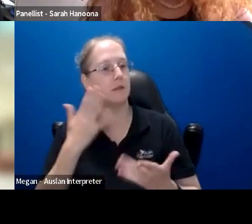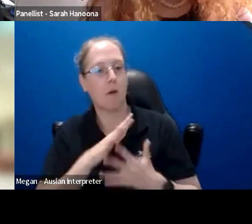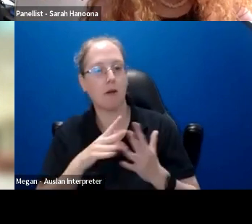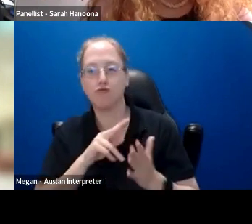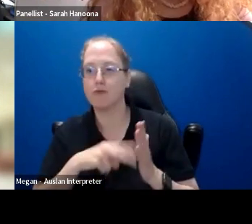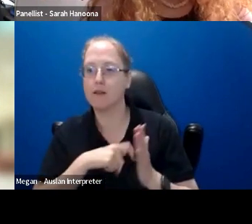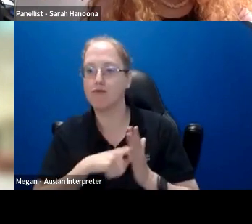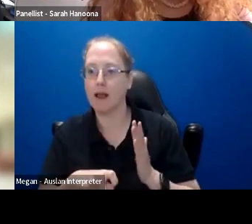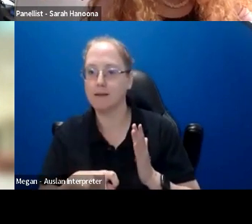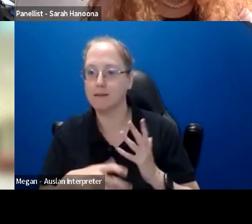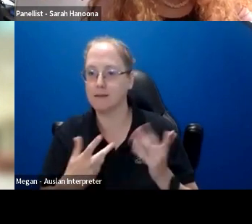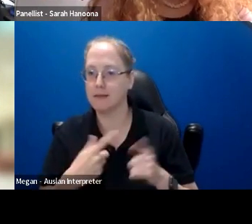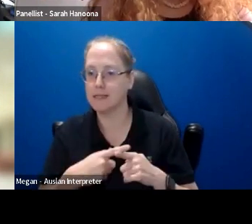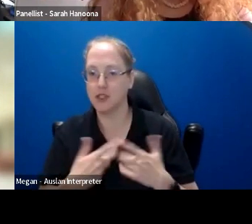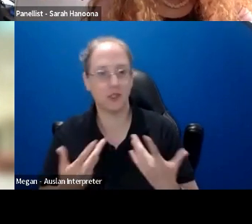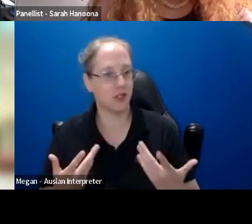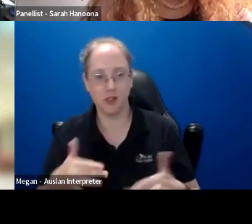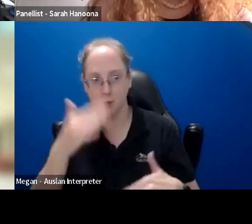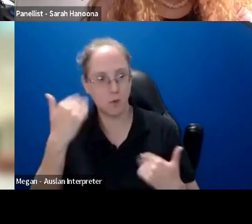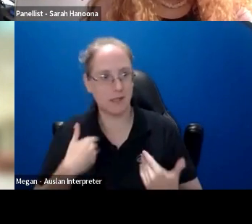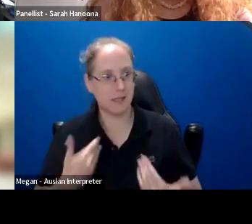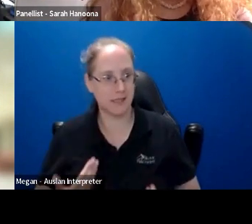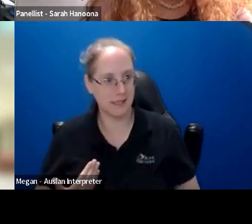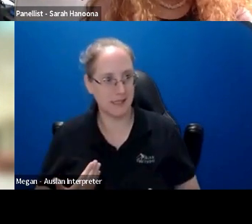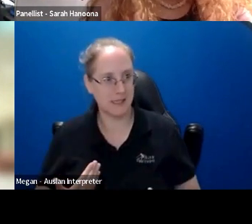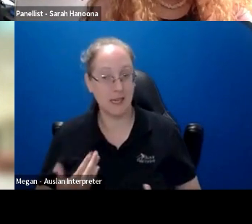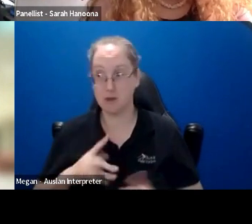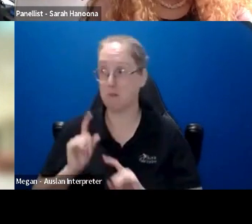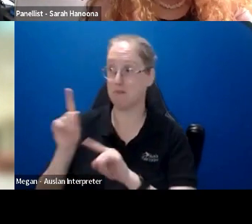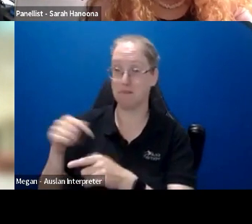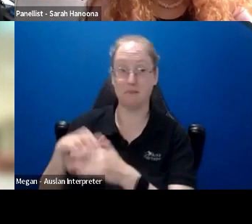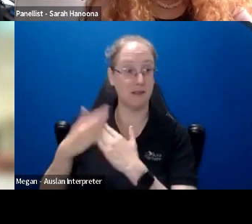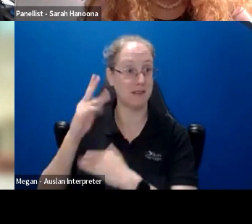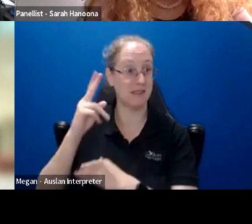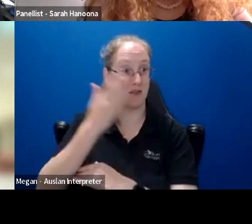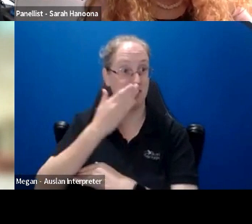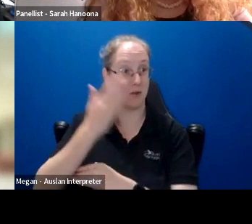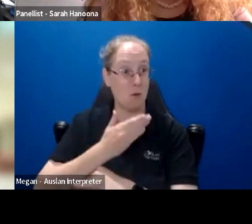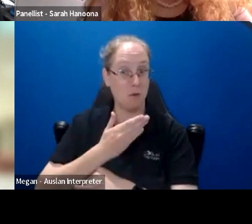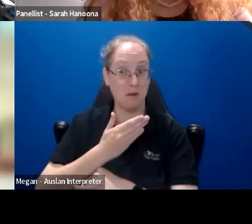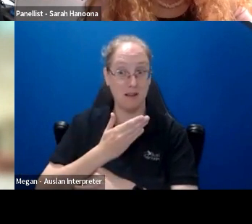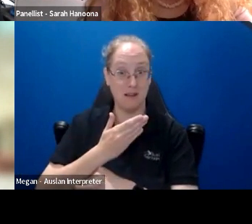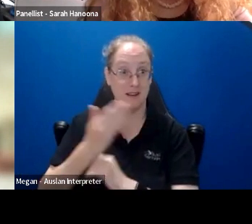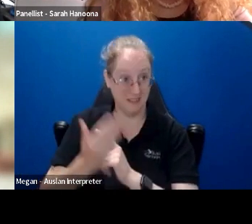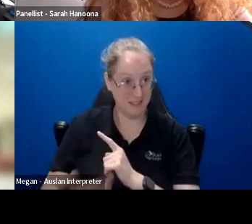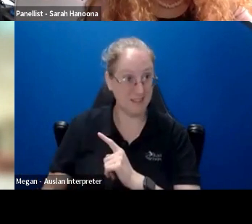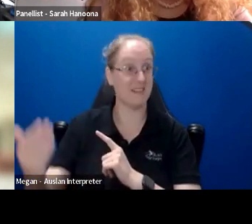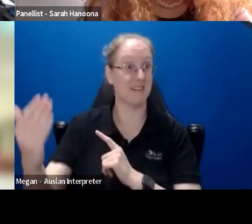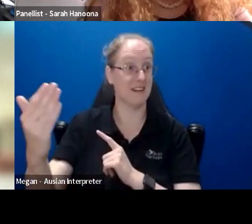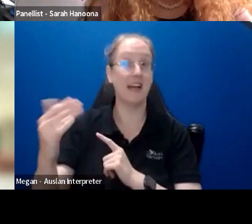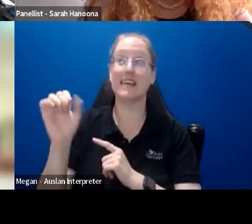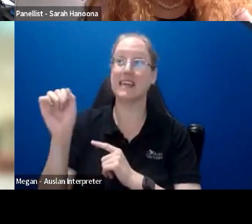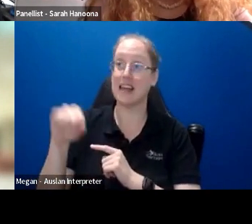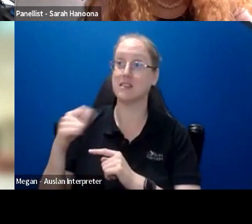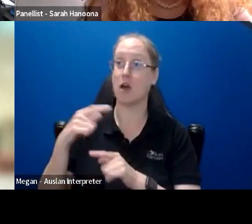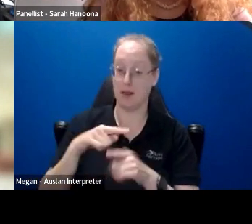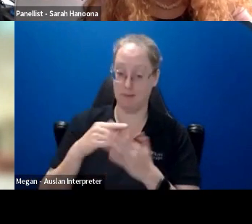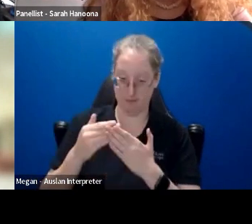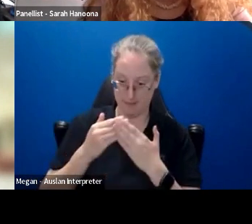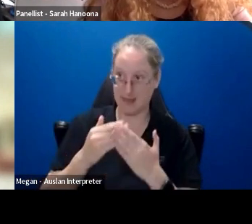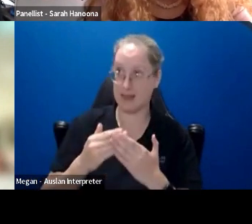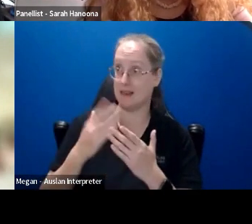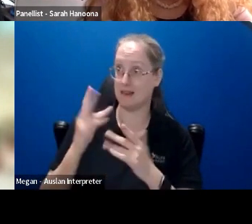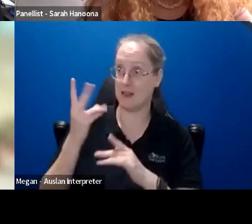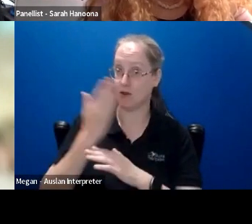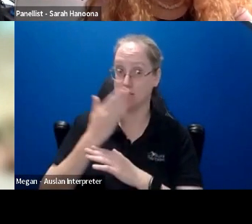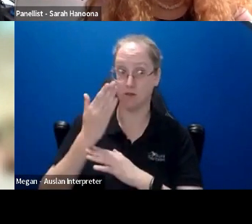English. So while I was doing my high school and until this moment, yes, I'm doing what I'm doing at high